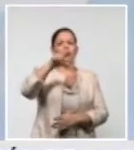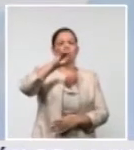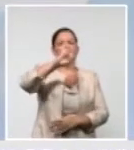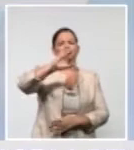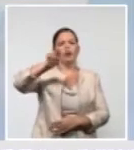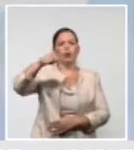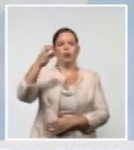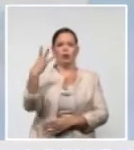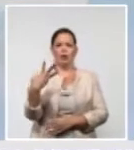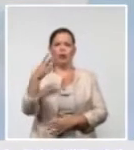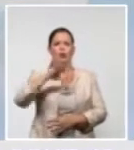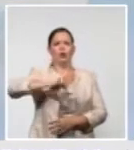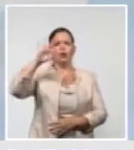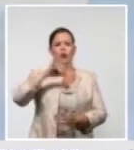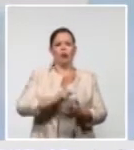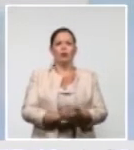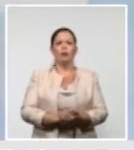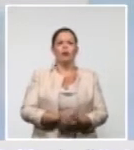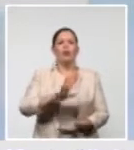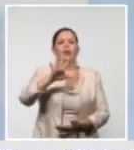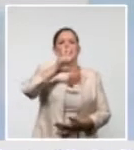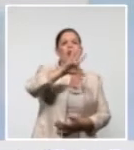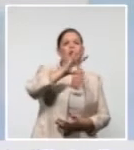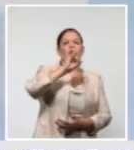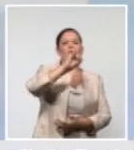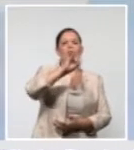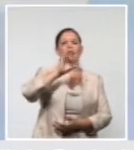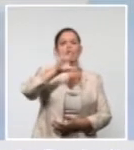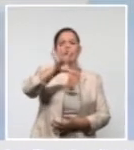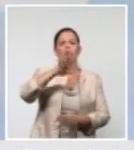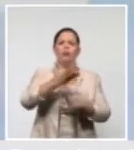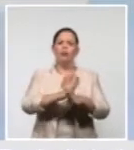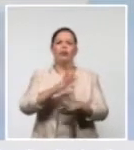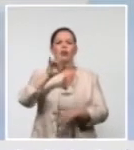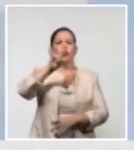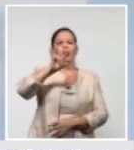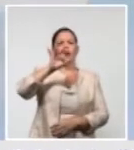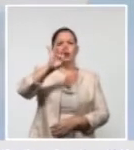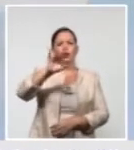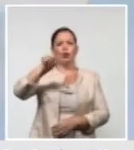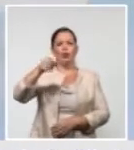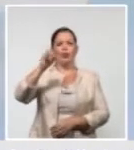3,364 people who have been diagnosed with the virus thus far in Cuba,